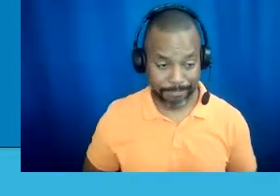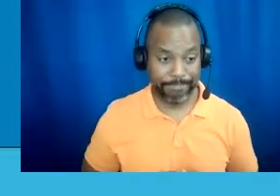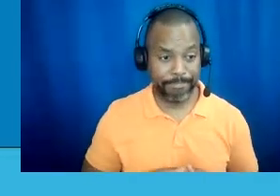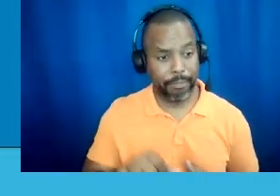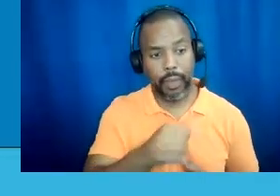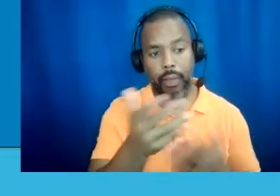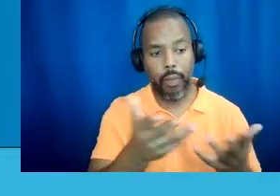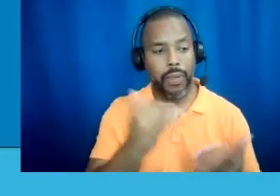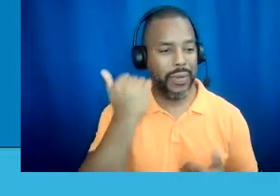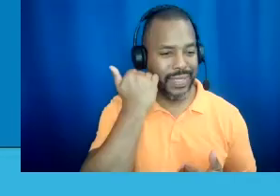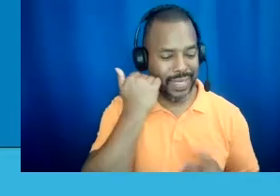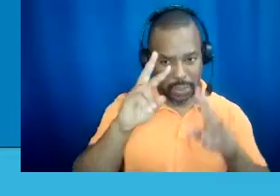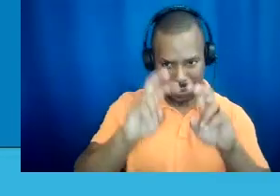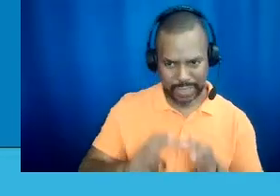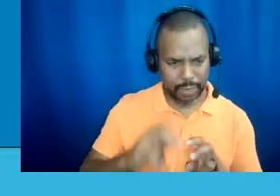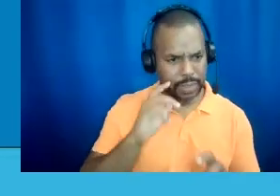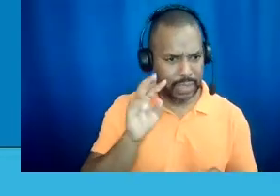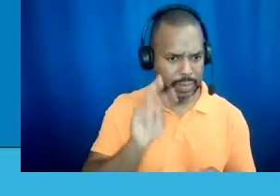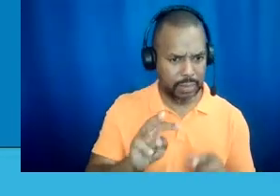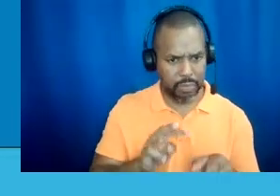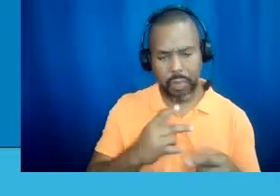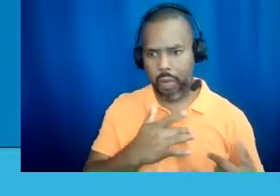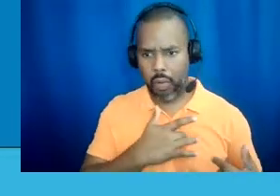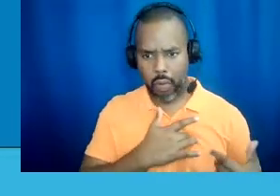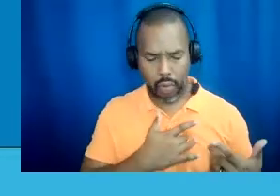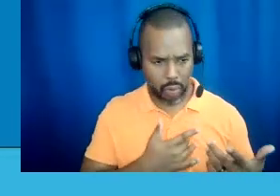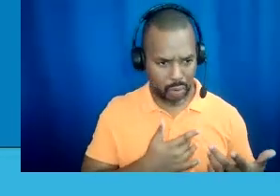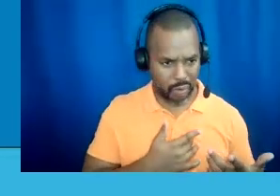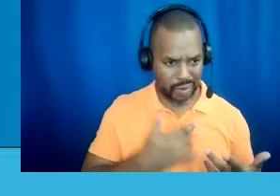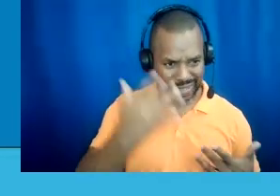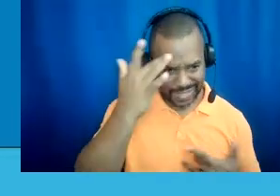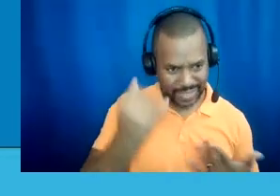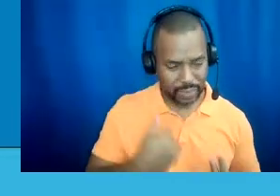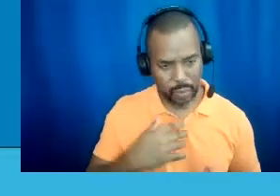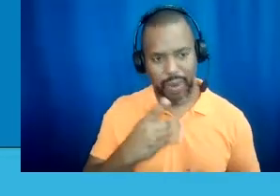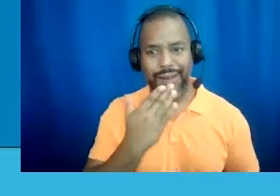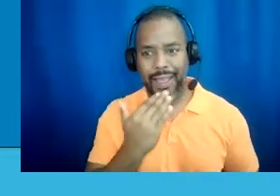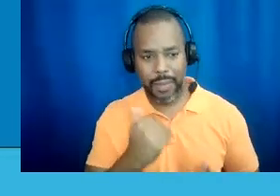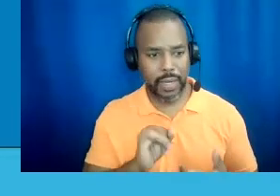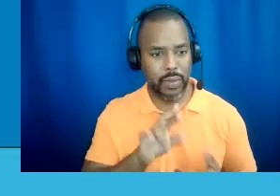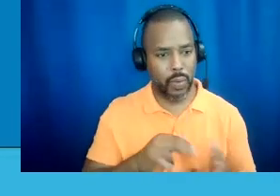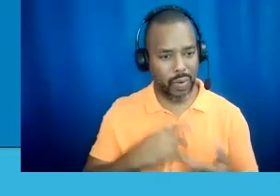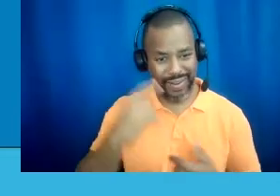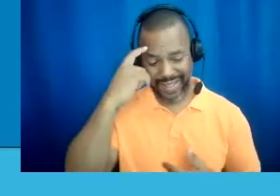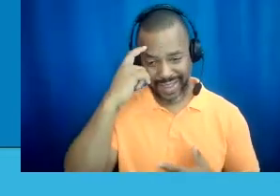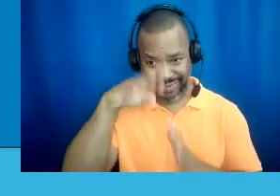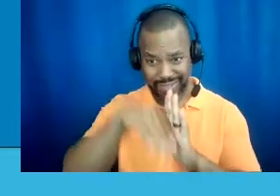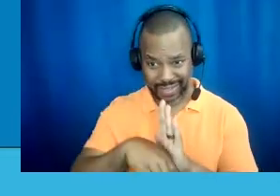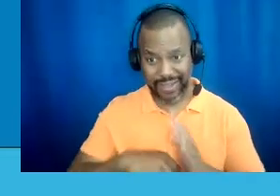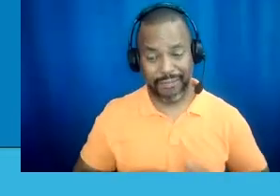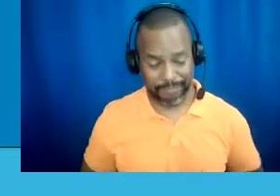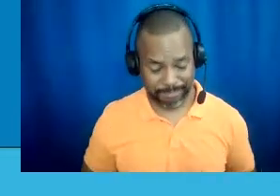thing is your dental exams can help detect heart disease, diabetes, and even cognitive decline.